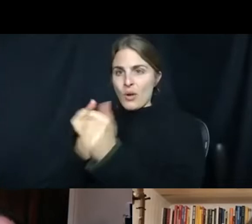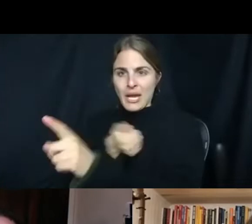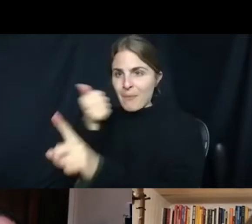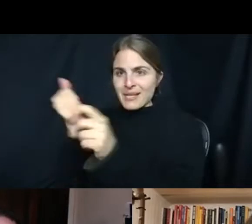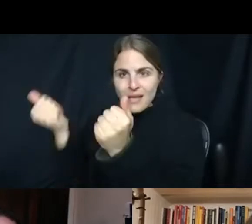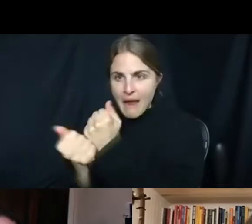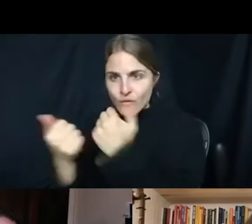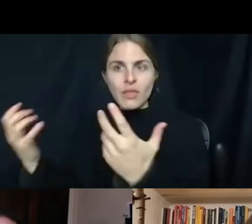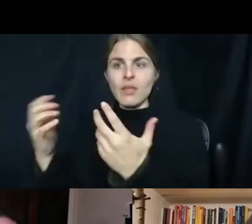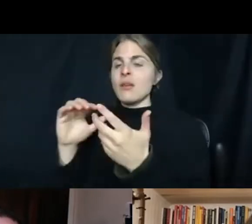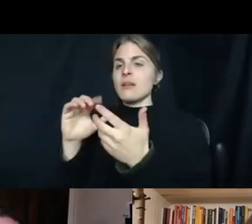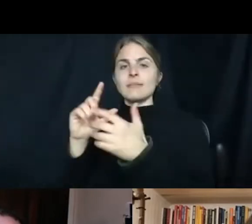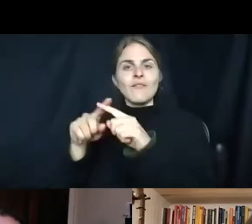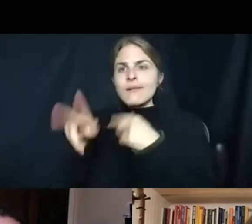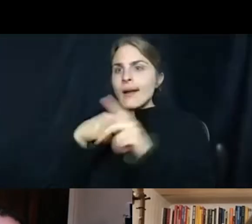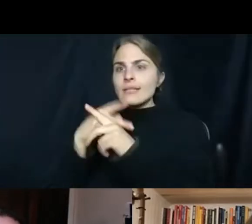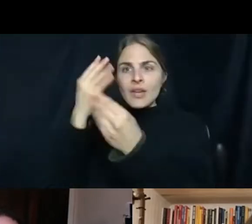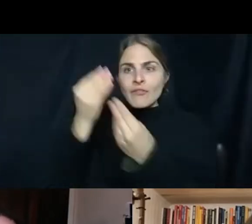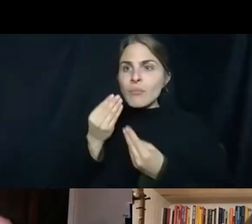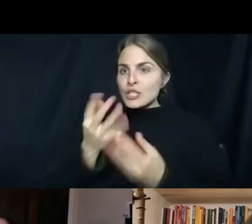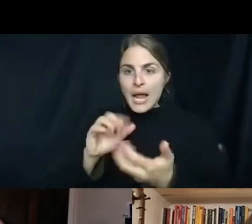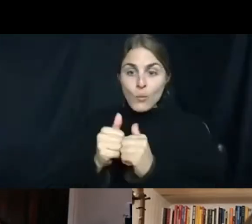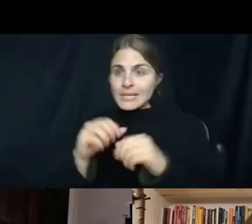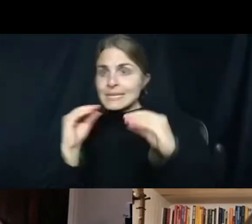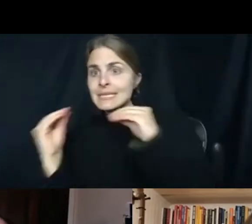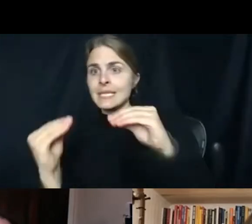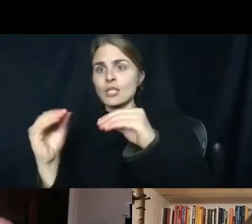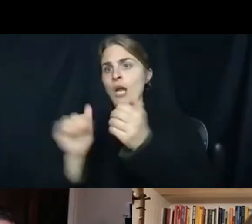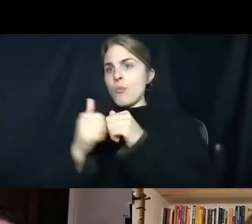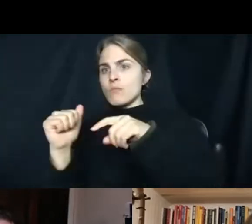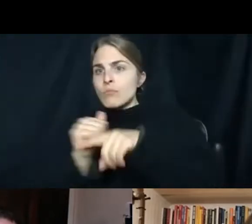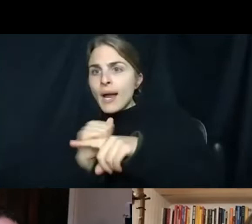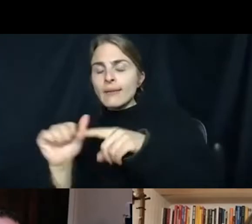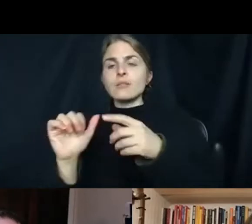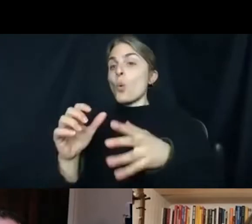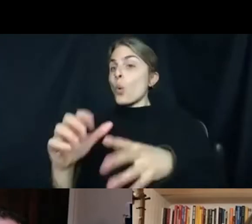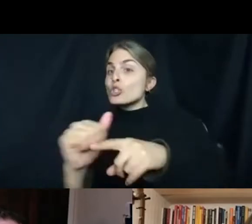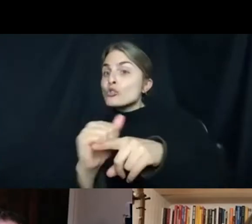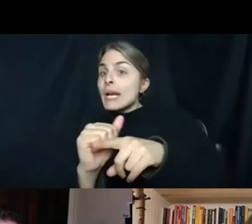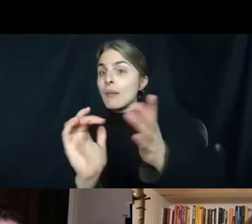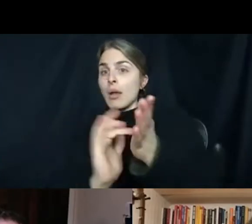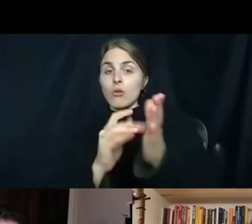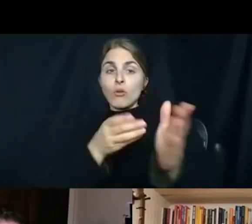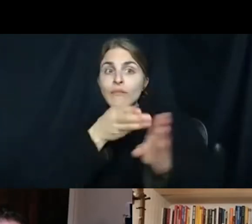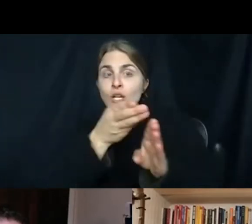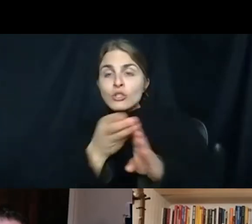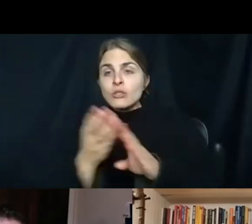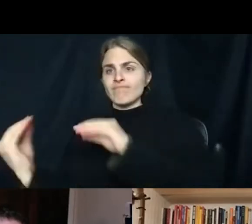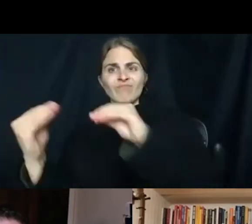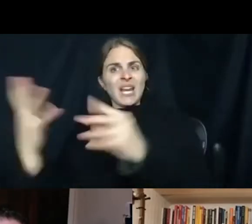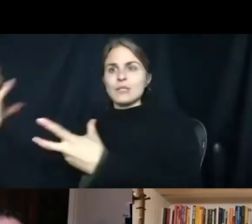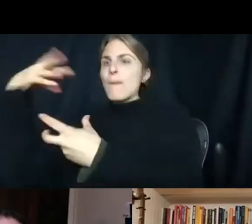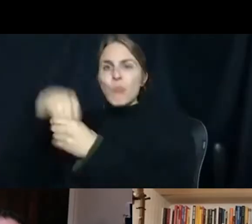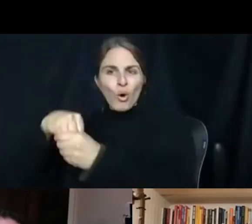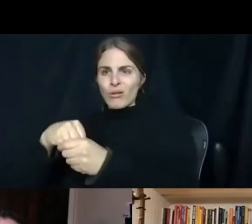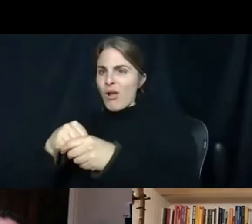the certain forms of information that we teach practicing or training medical professionals. And